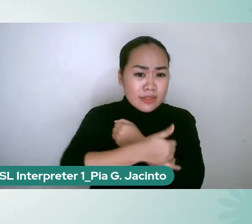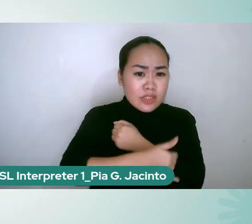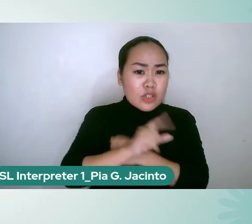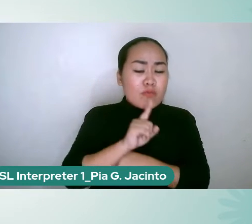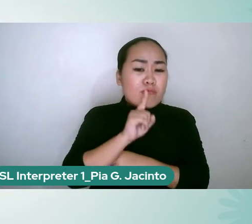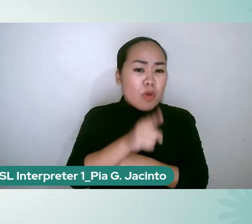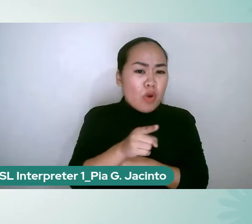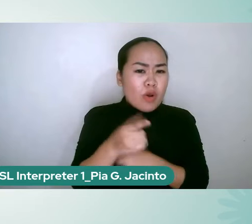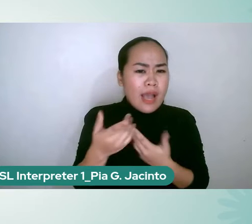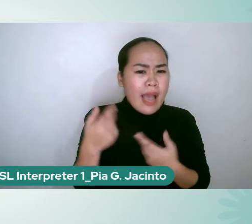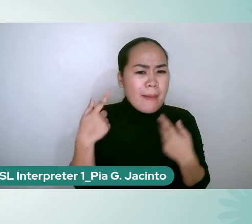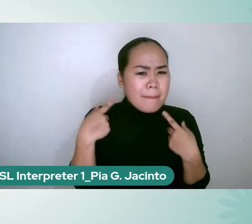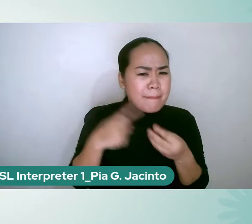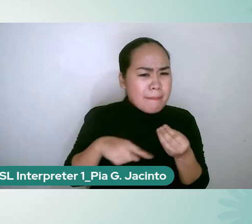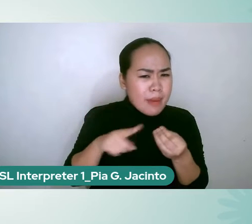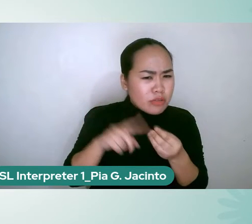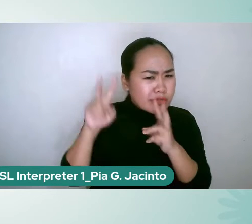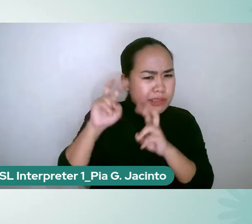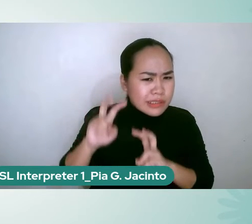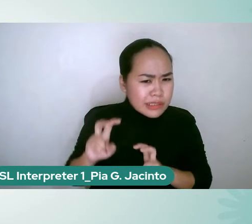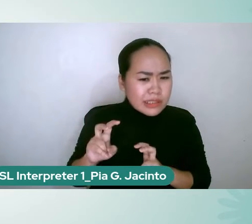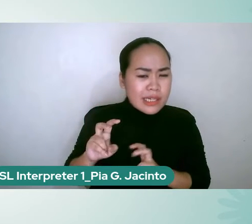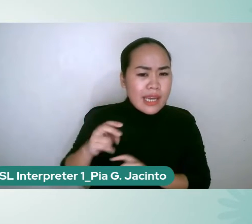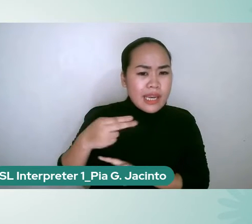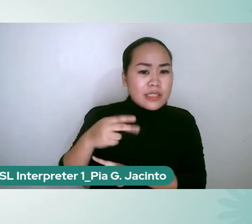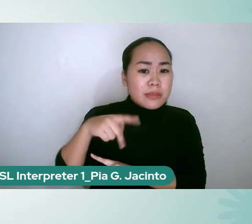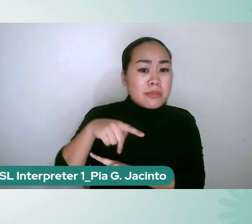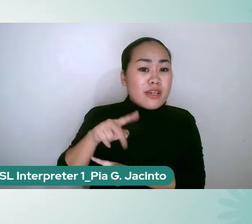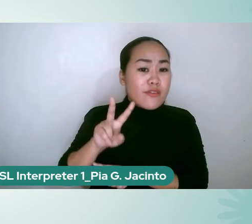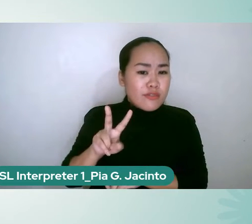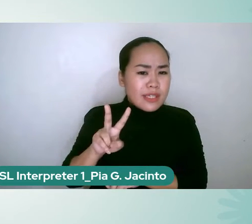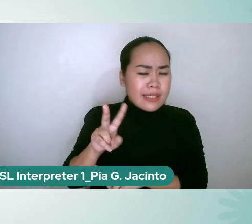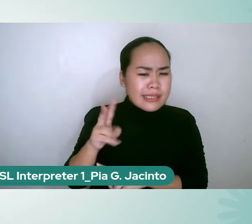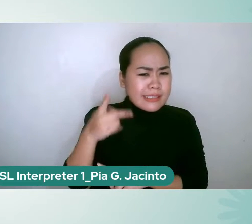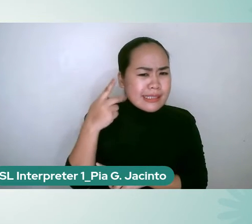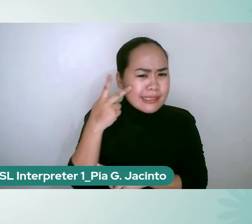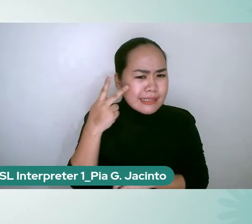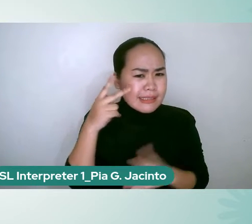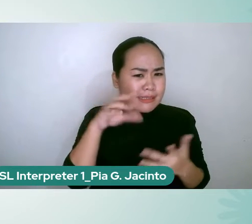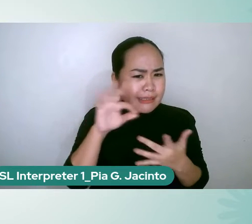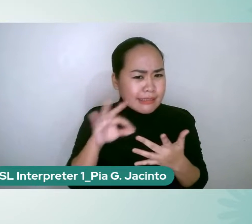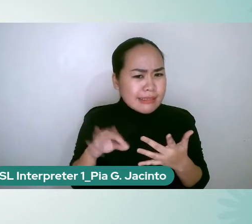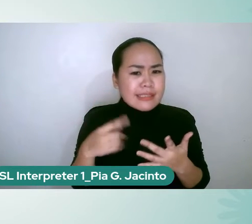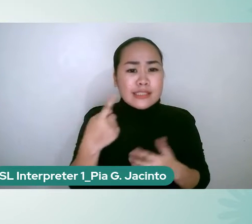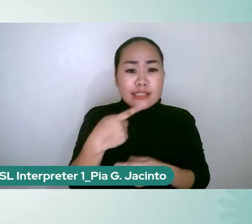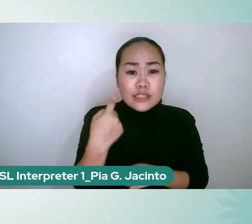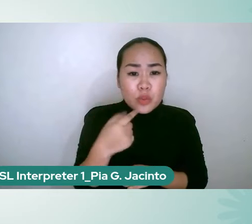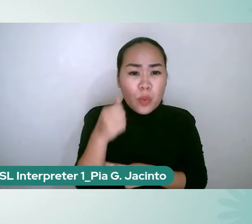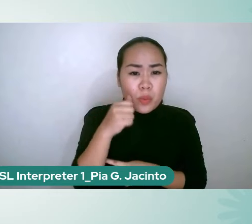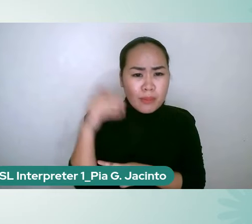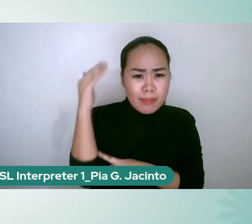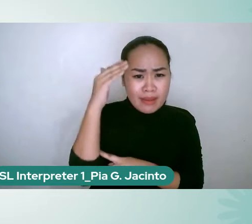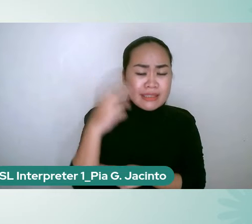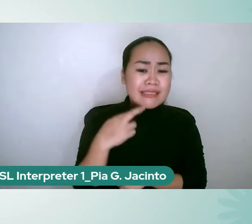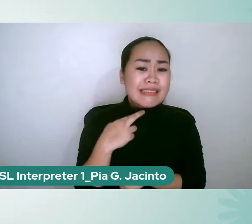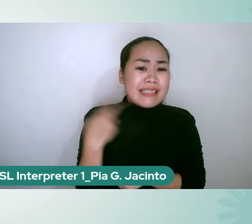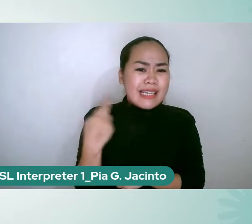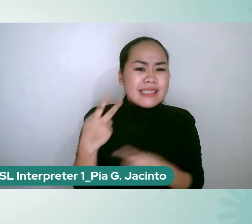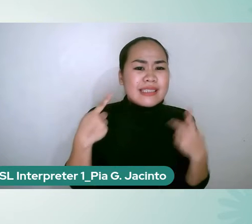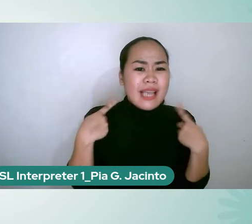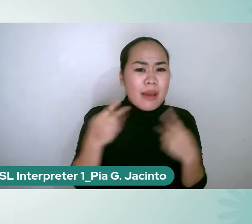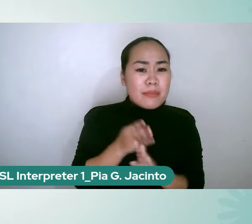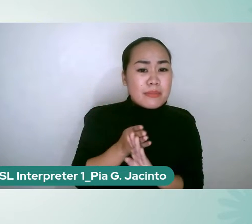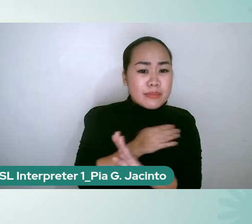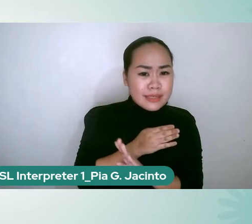regular DNA-based testing for HPV to identify women who have or at risk of cervical